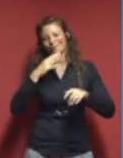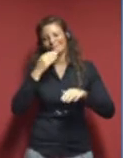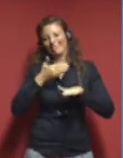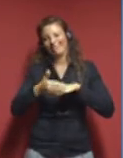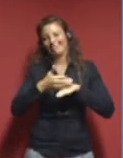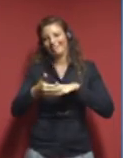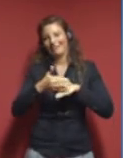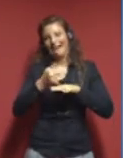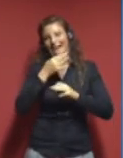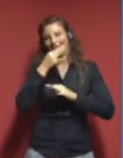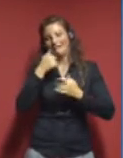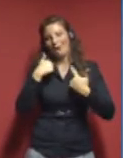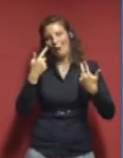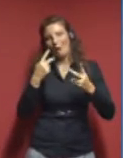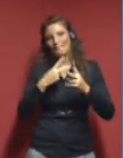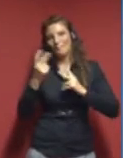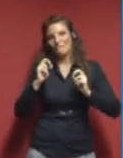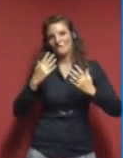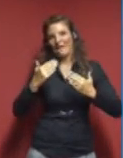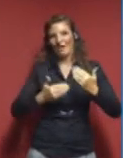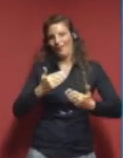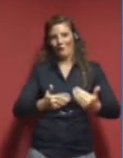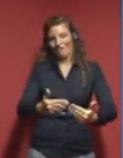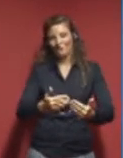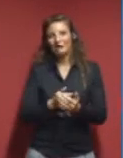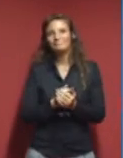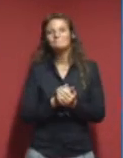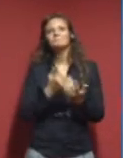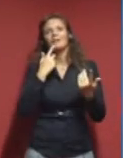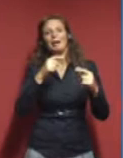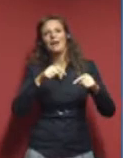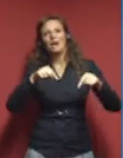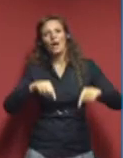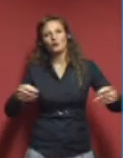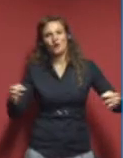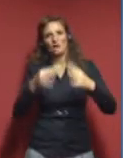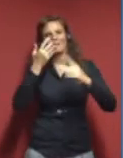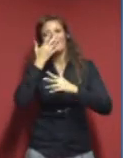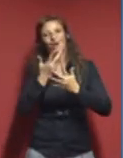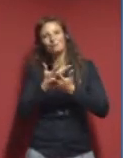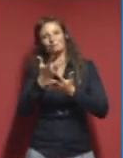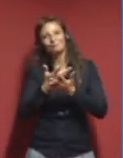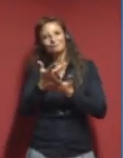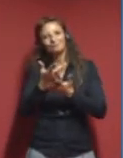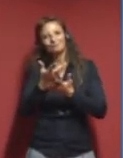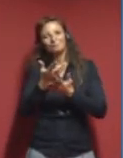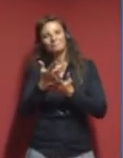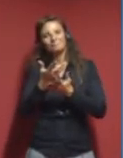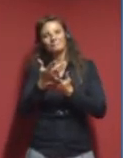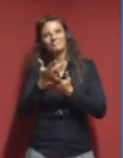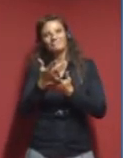bit. My talk is about Lasersaur, which is an open source laser cutter, which you can build